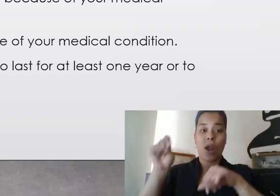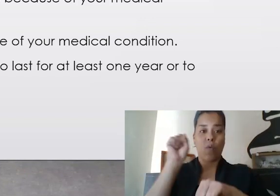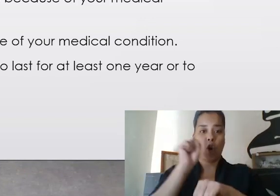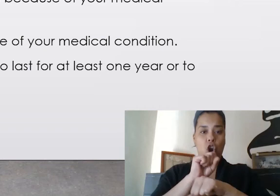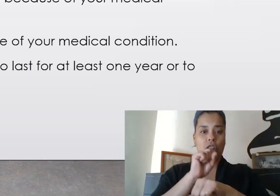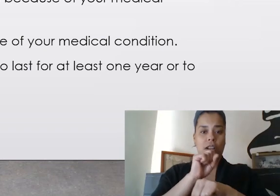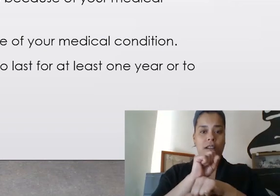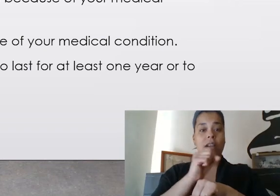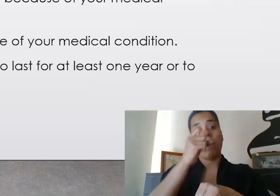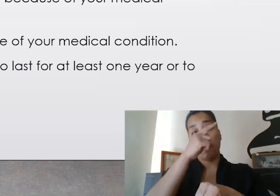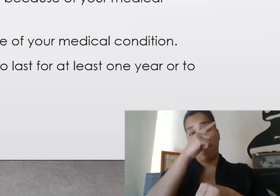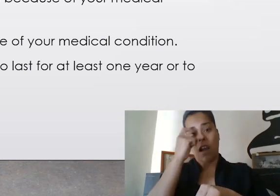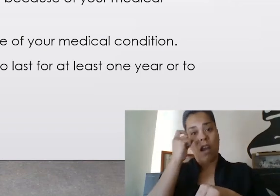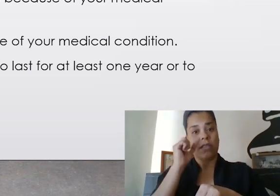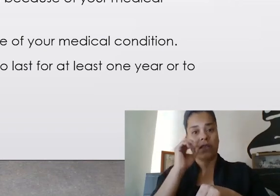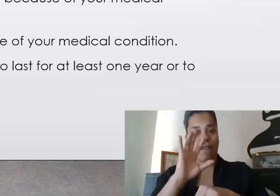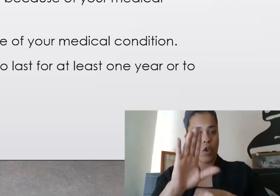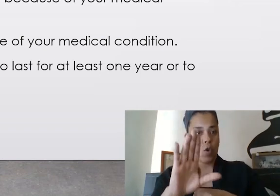because of your medical condition,